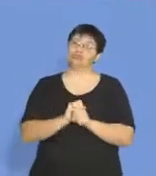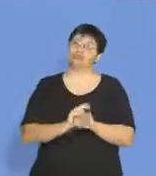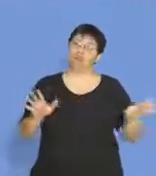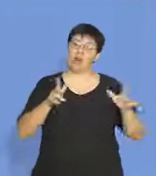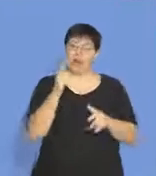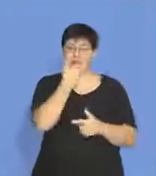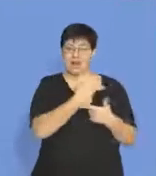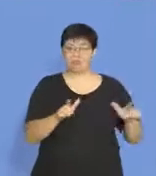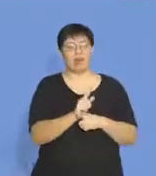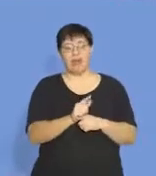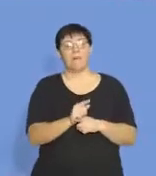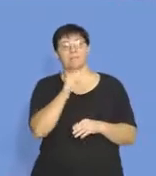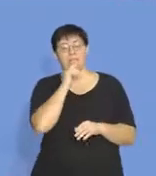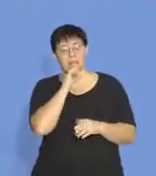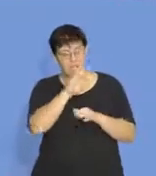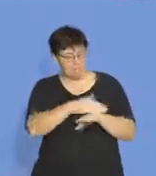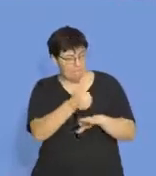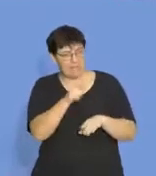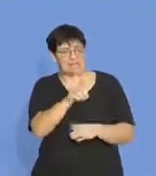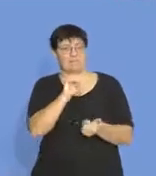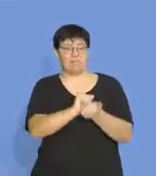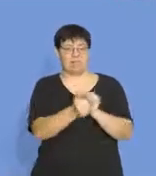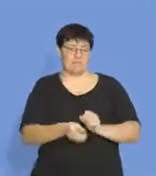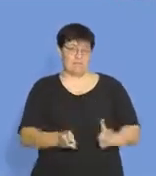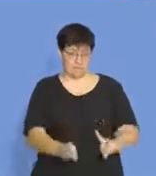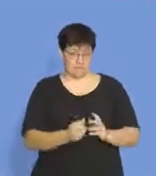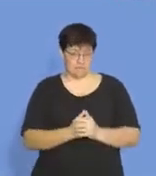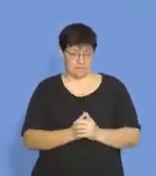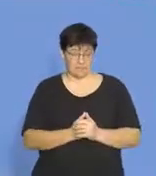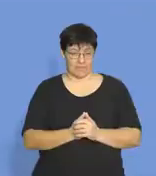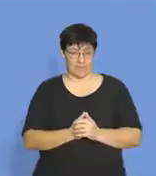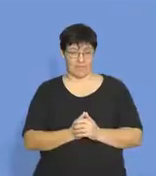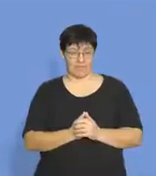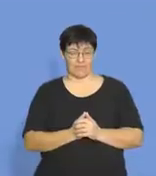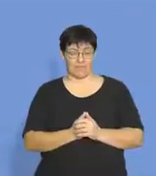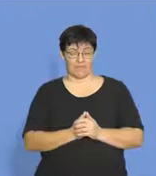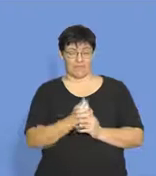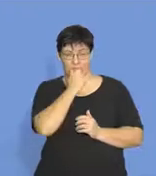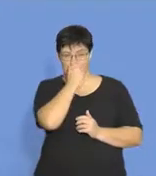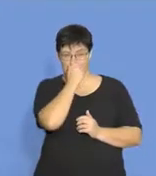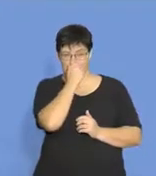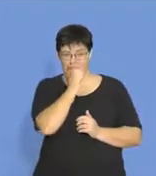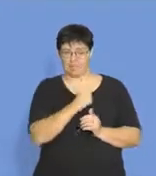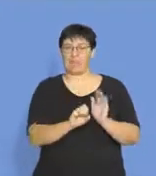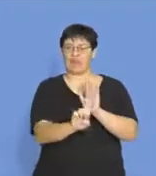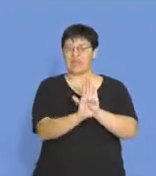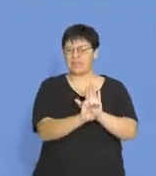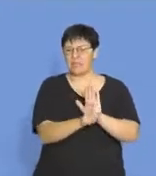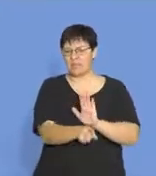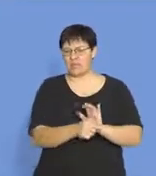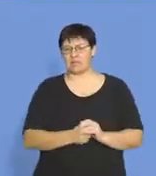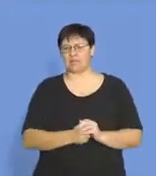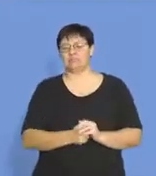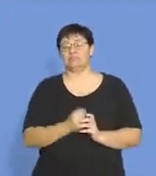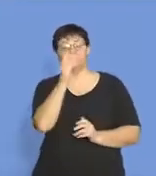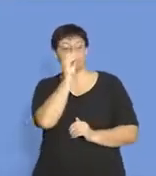terms, right? It's mathematically based, whatever that we're going to talk about here. Now, in terms of examples, you need